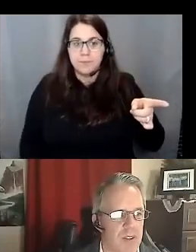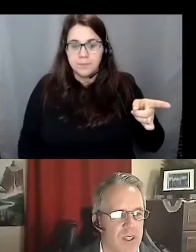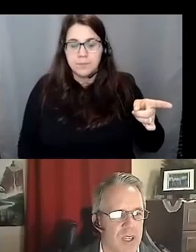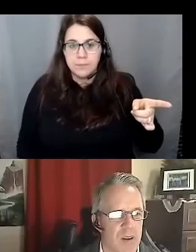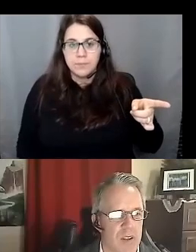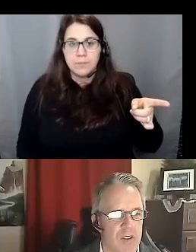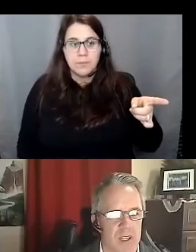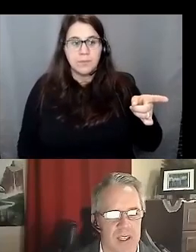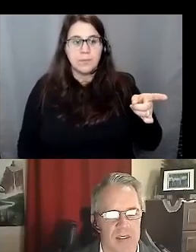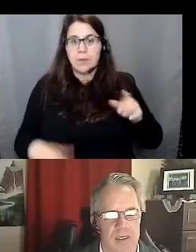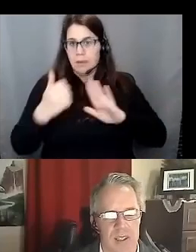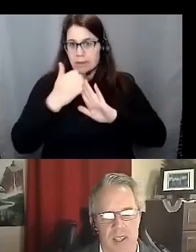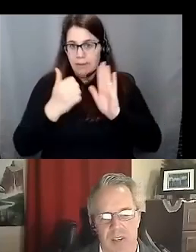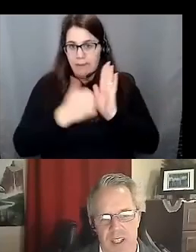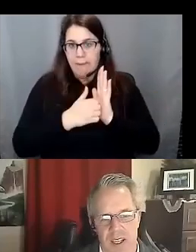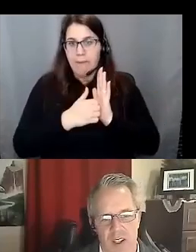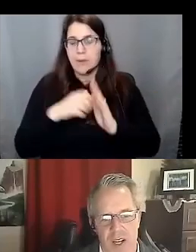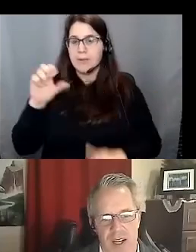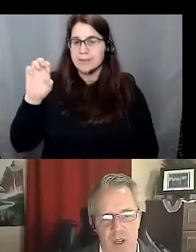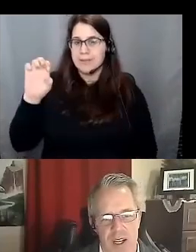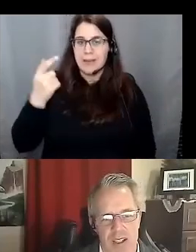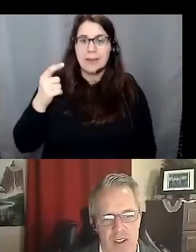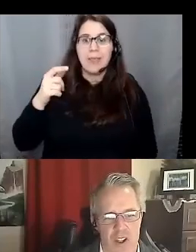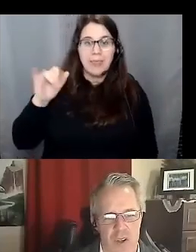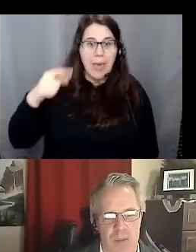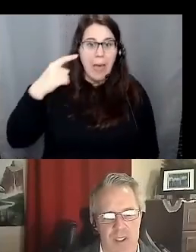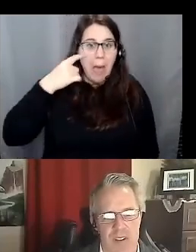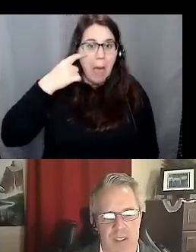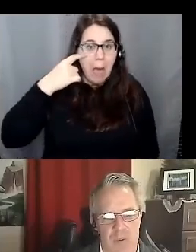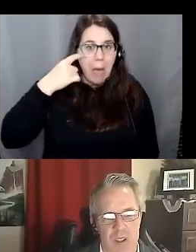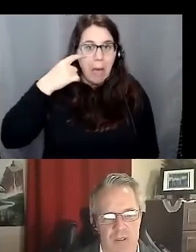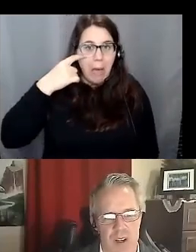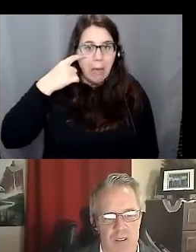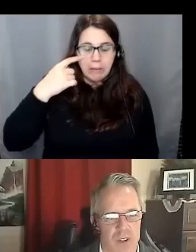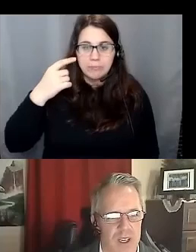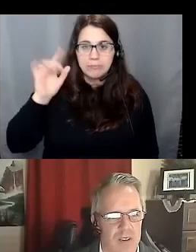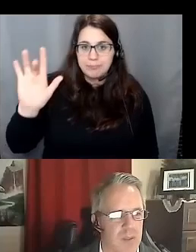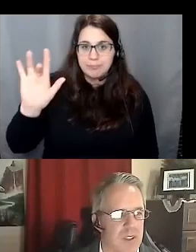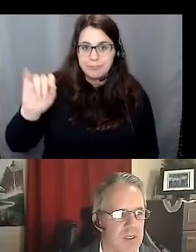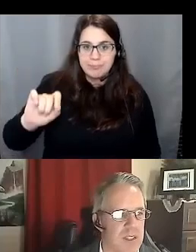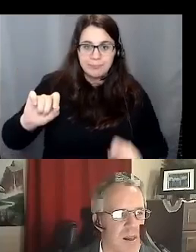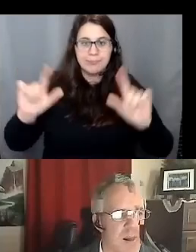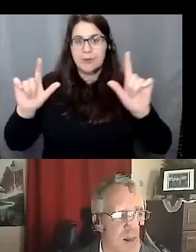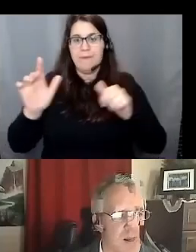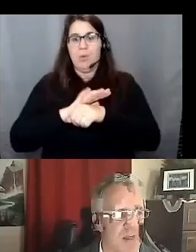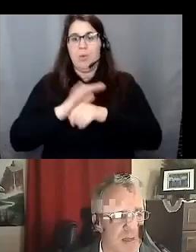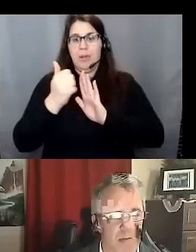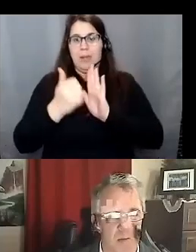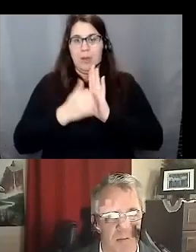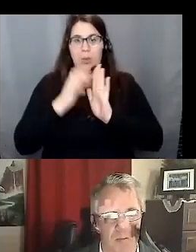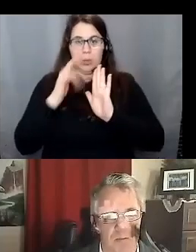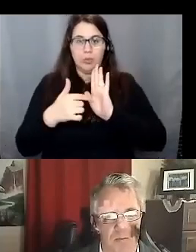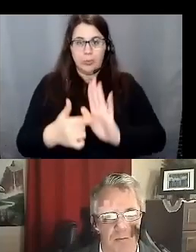So under your account, under settings, and you have to click on the little eyeball icon to show it, but that's where you can find the full account number. Okay, and then